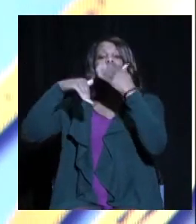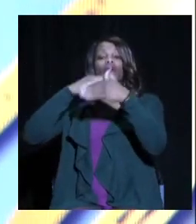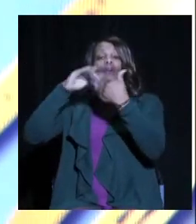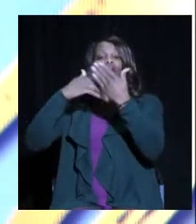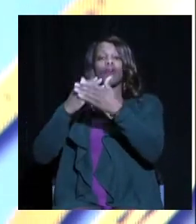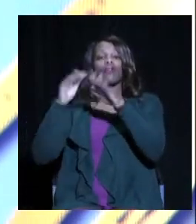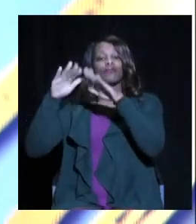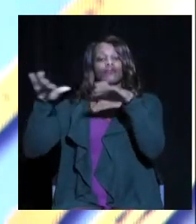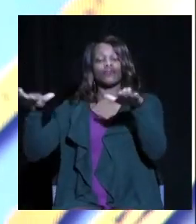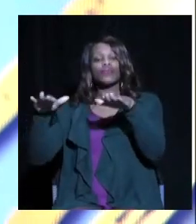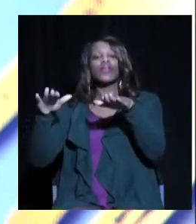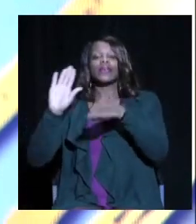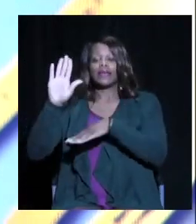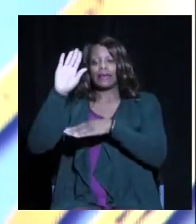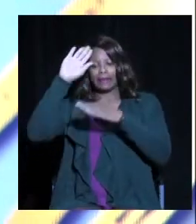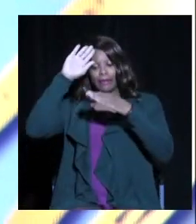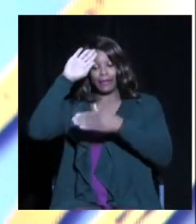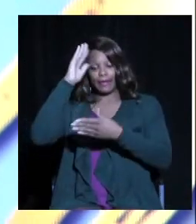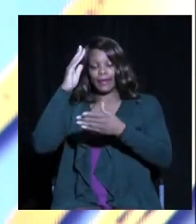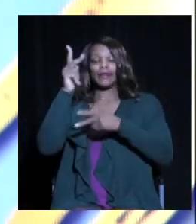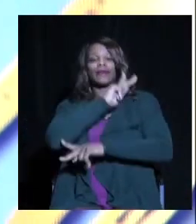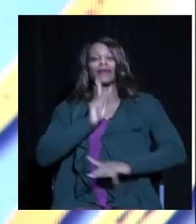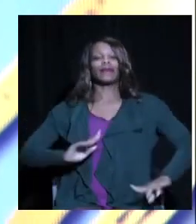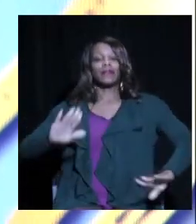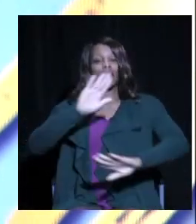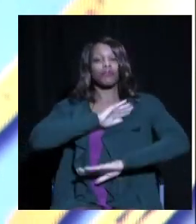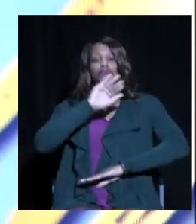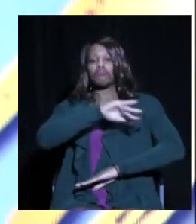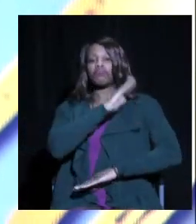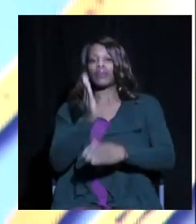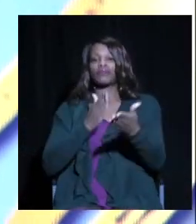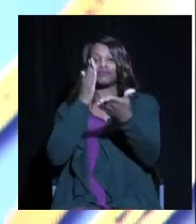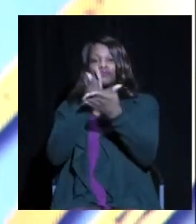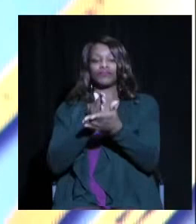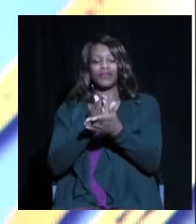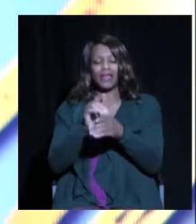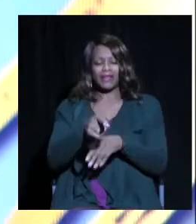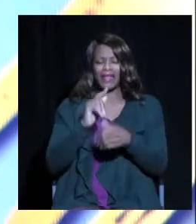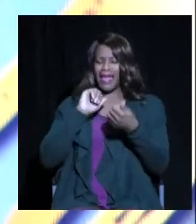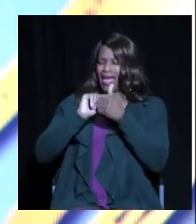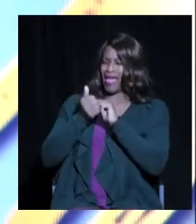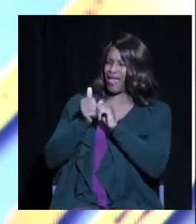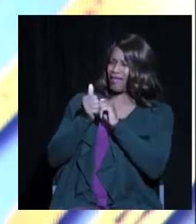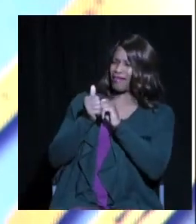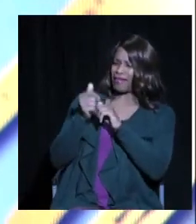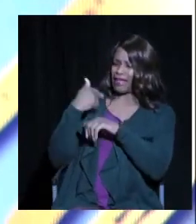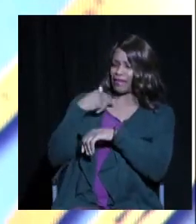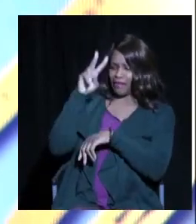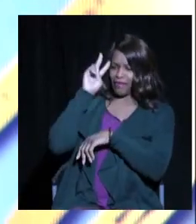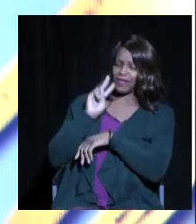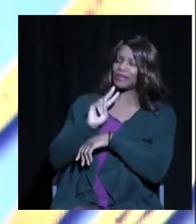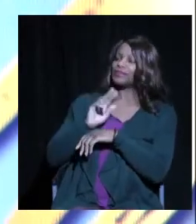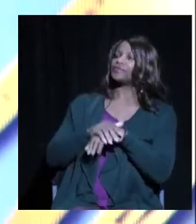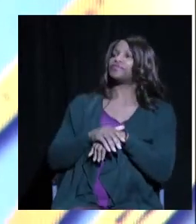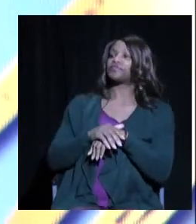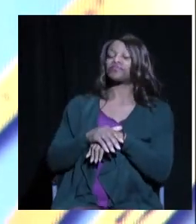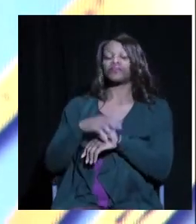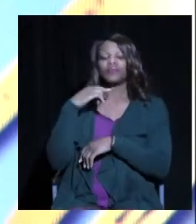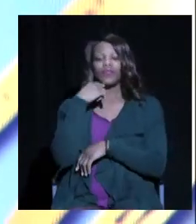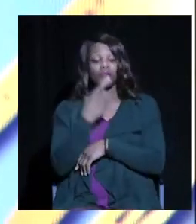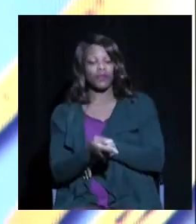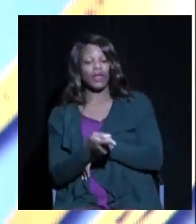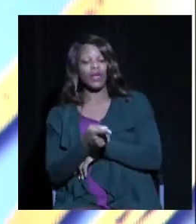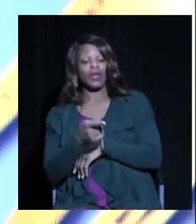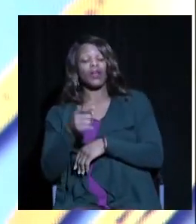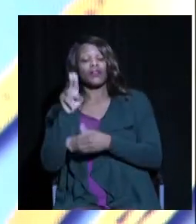will never end." "How will this be?" Mary asked the angel. "Since I am a virgin," the angel answered, "the